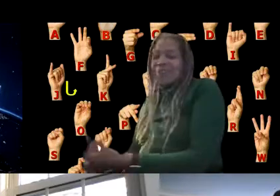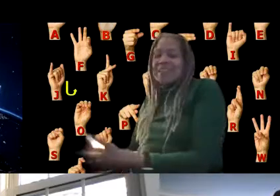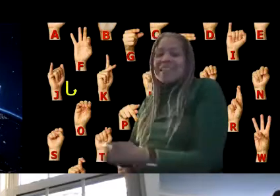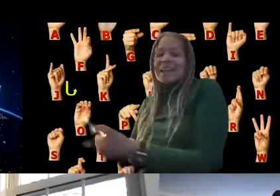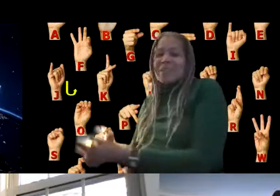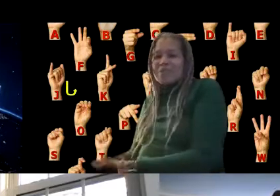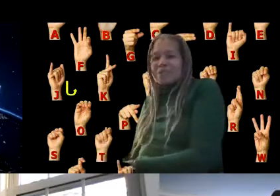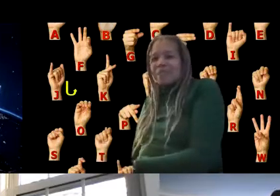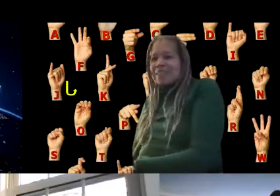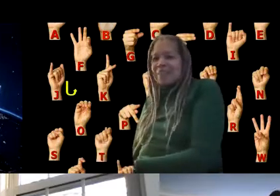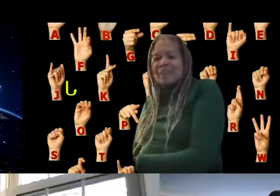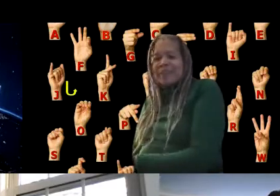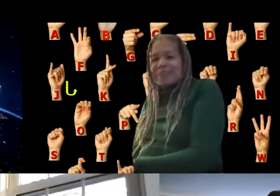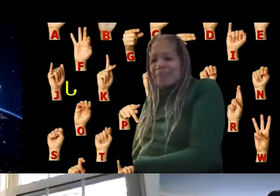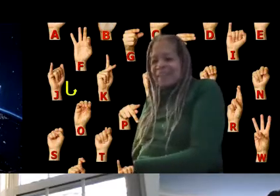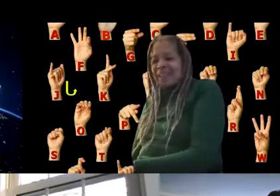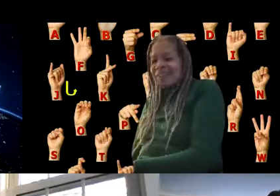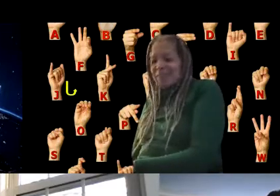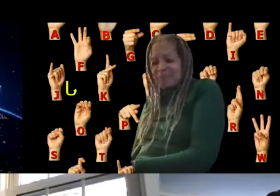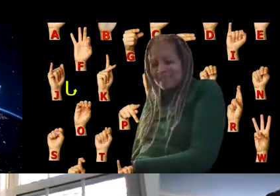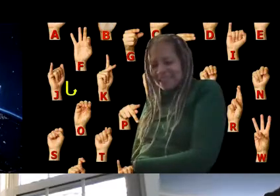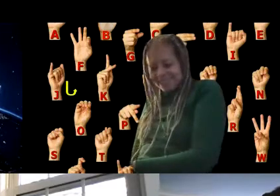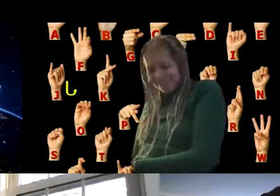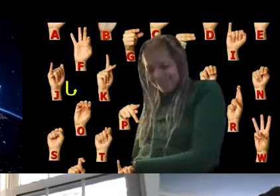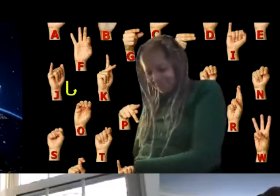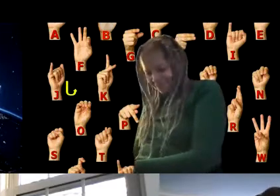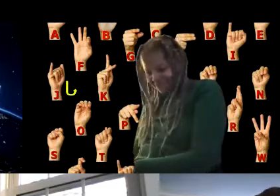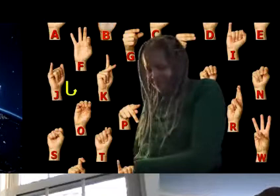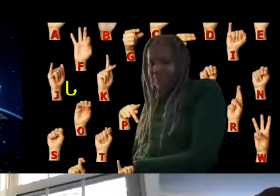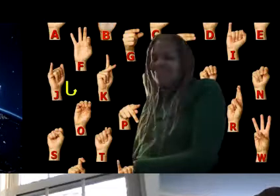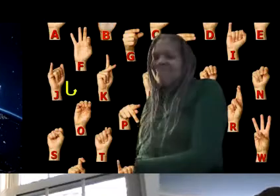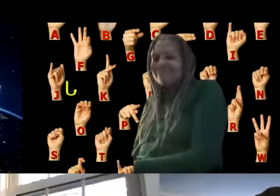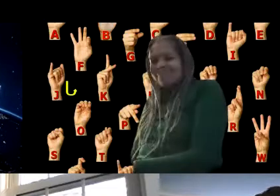So the rest of the time is yours. Please say whatever you want to say or whatever we didn't cover.